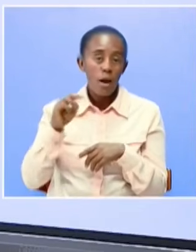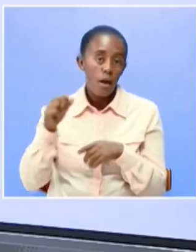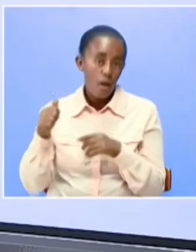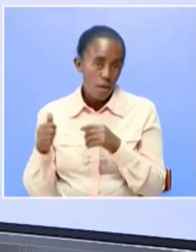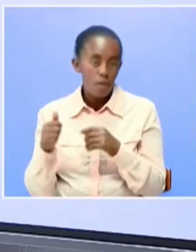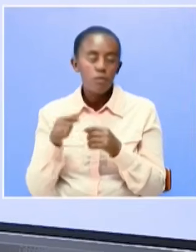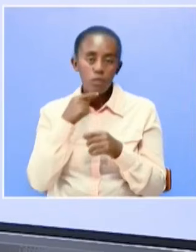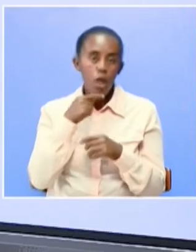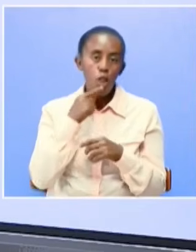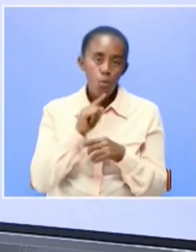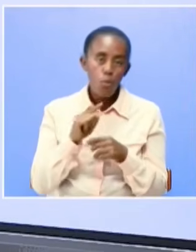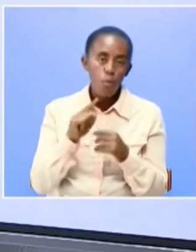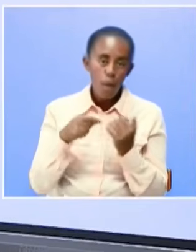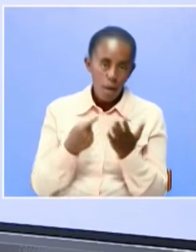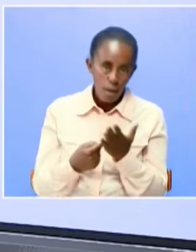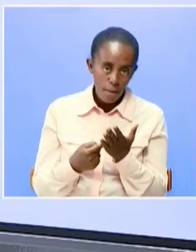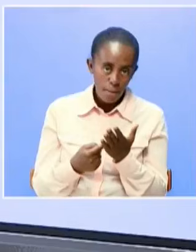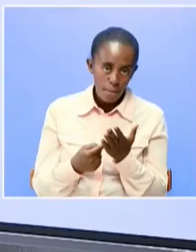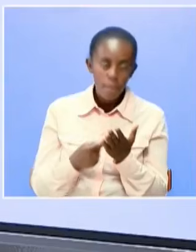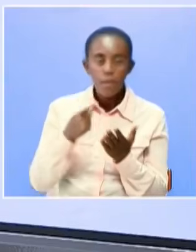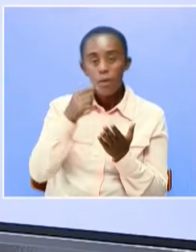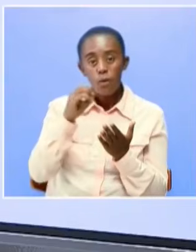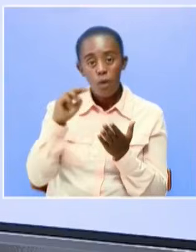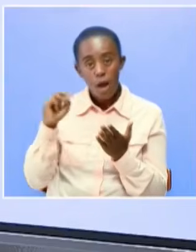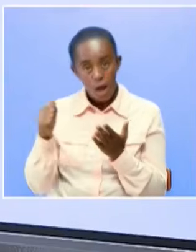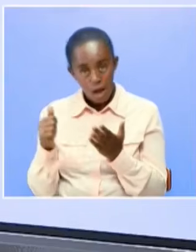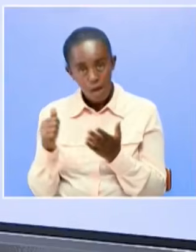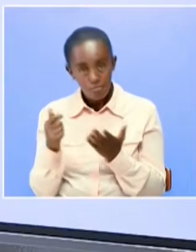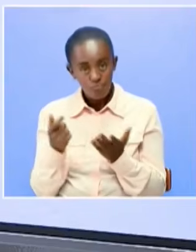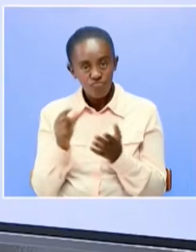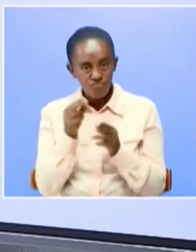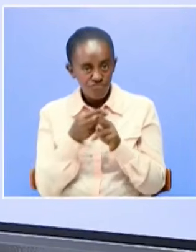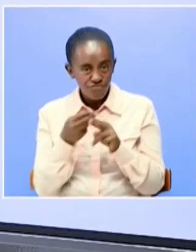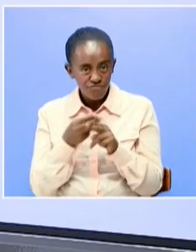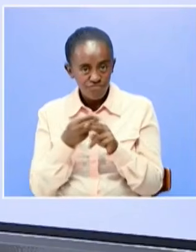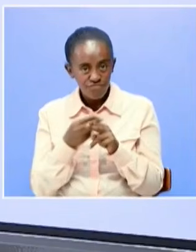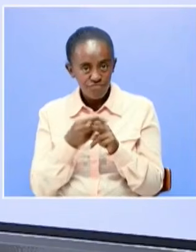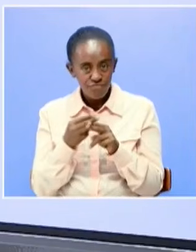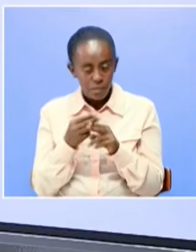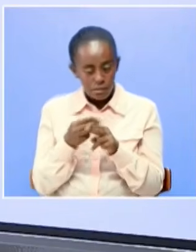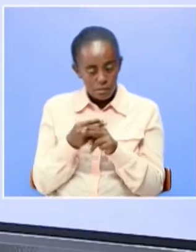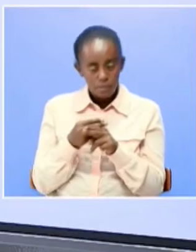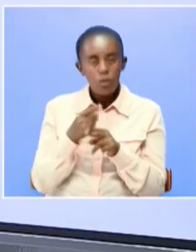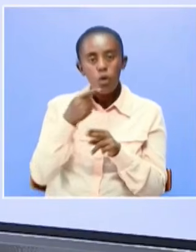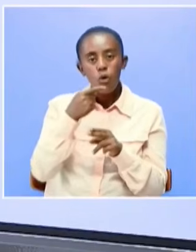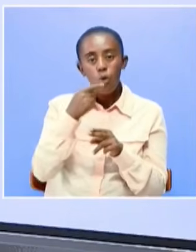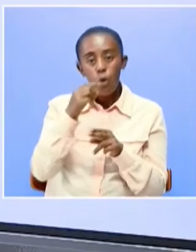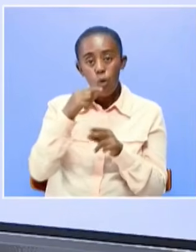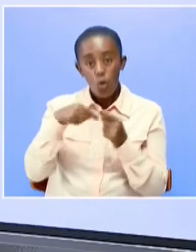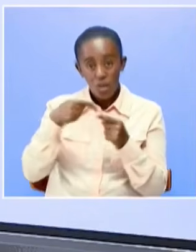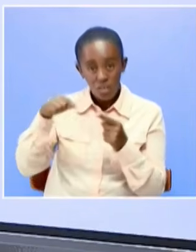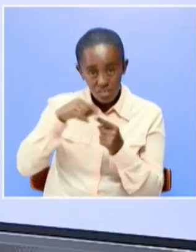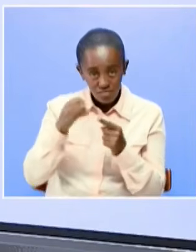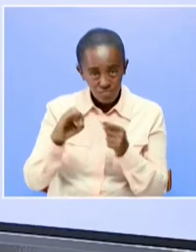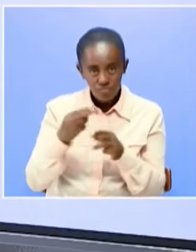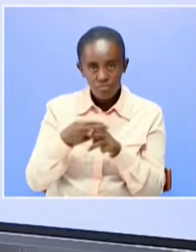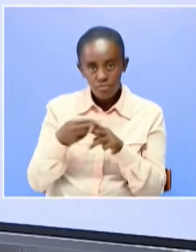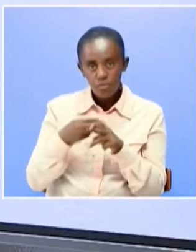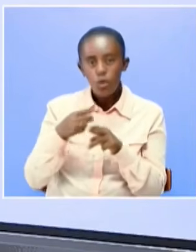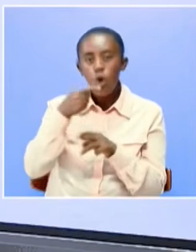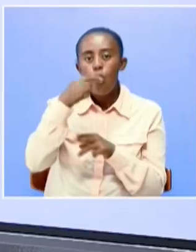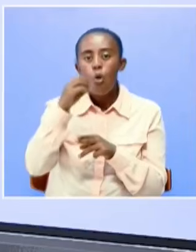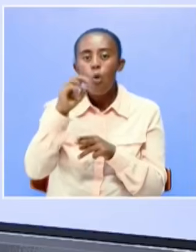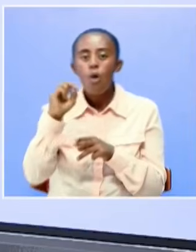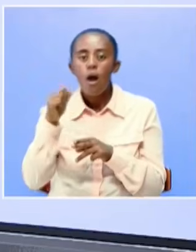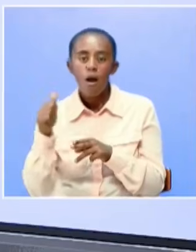tell you about. I'm going to tell you about. If you make it contract or short, you can say, I'm going to tell